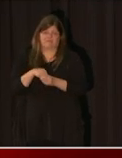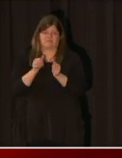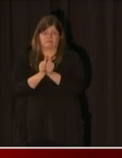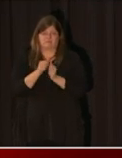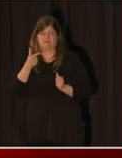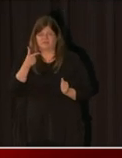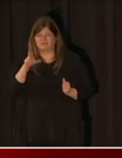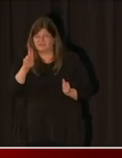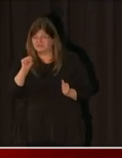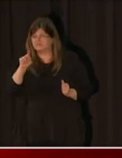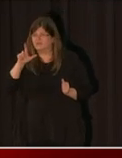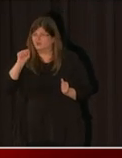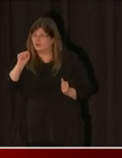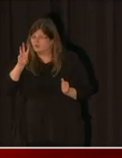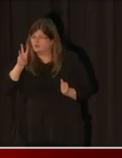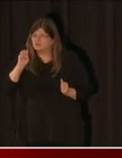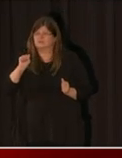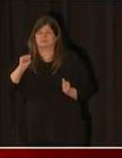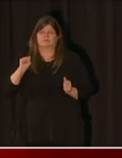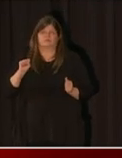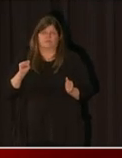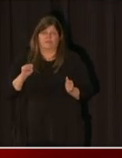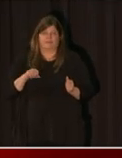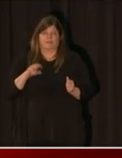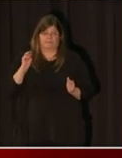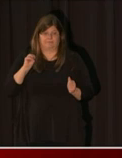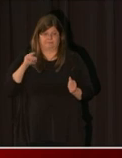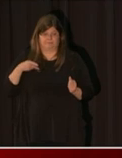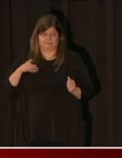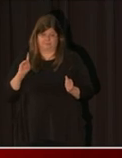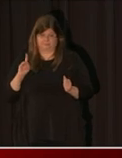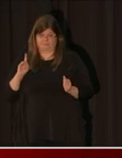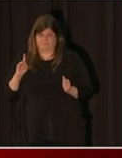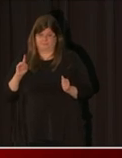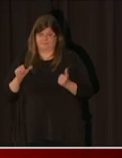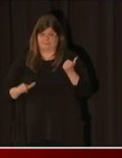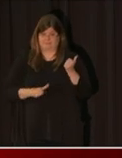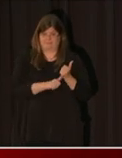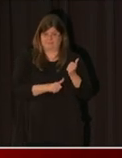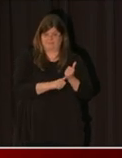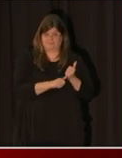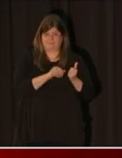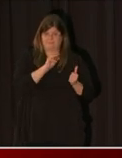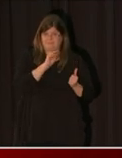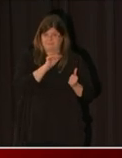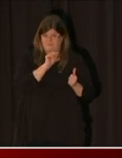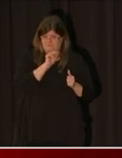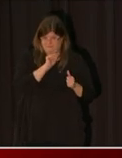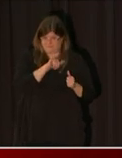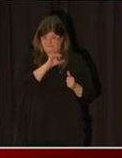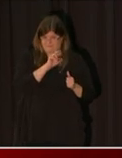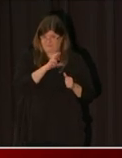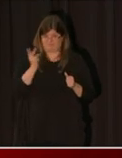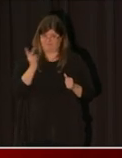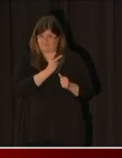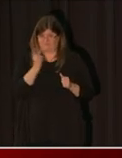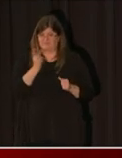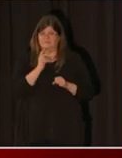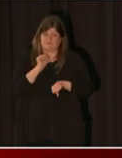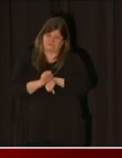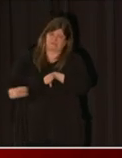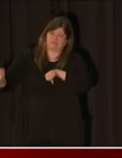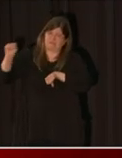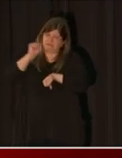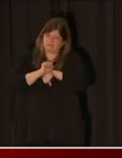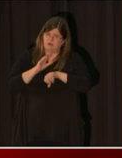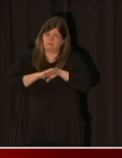MPD and the deputy mayor immediately started working on alternatives. The solution that we came up